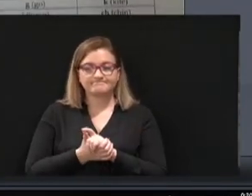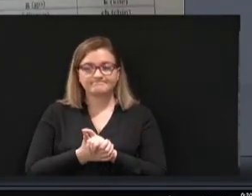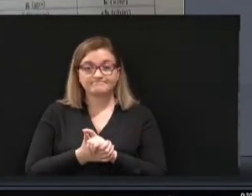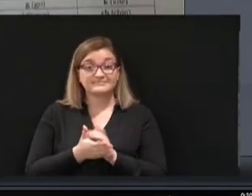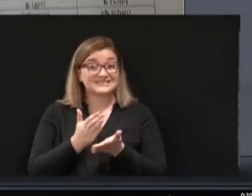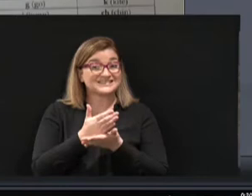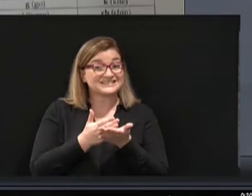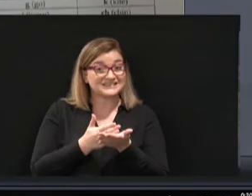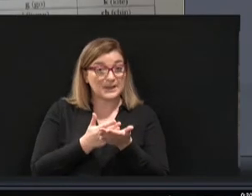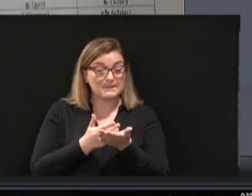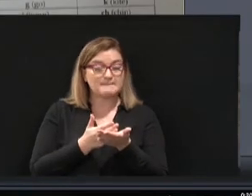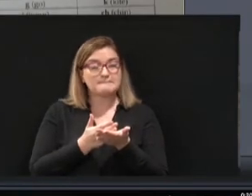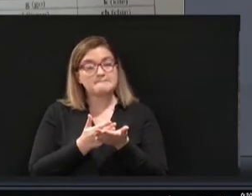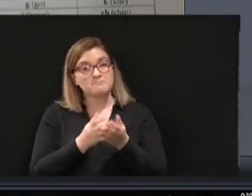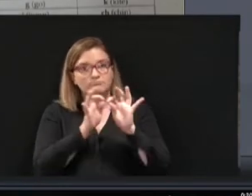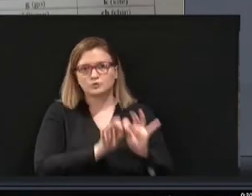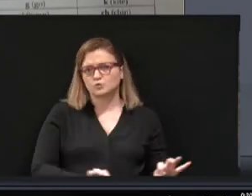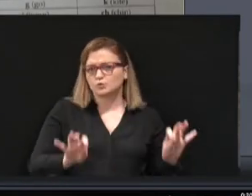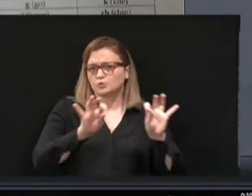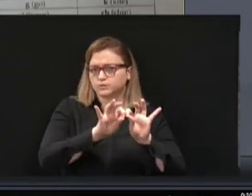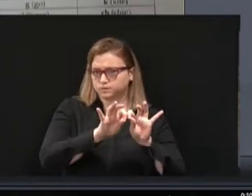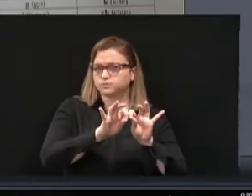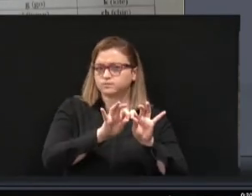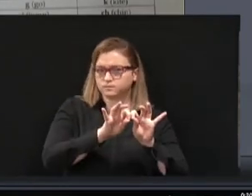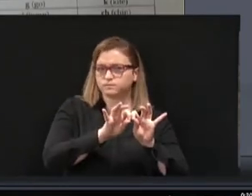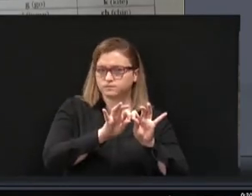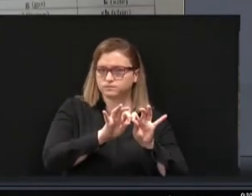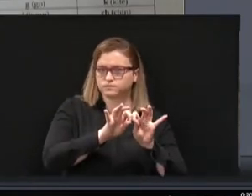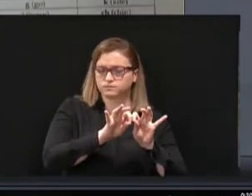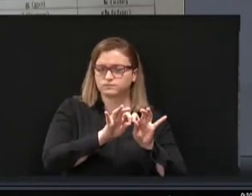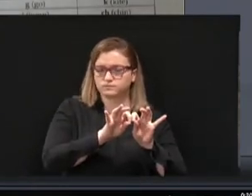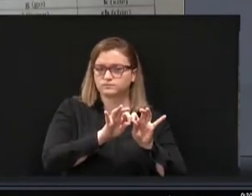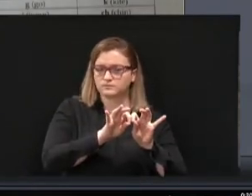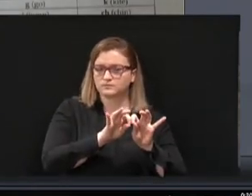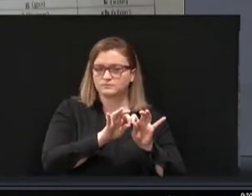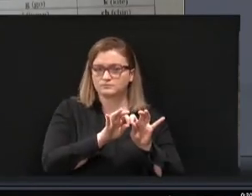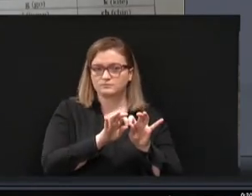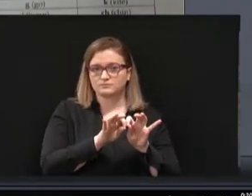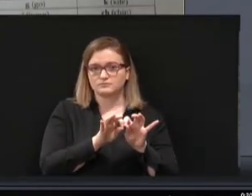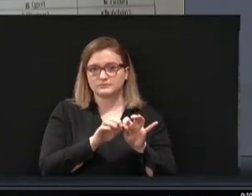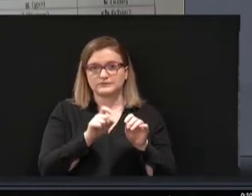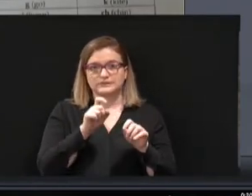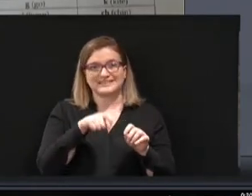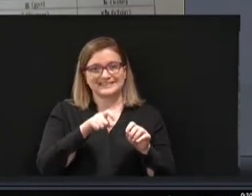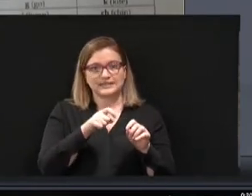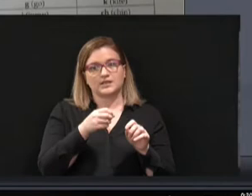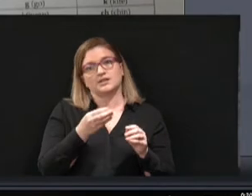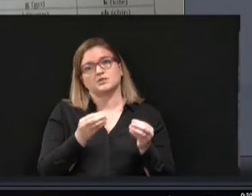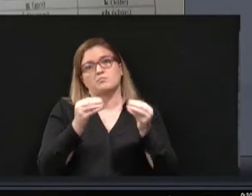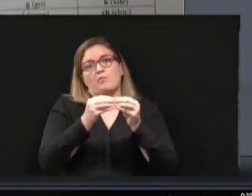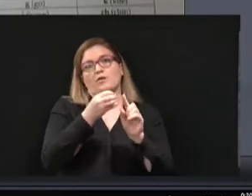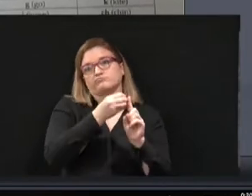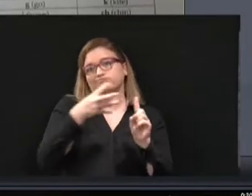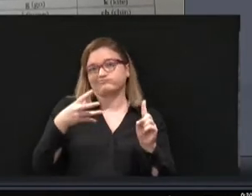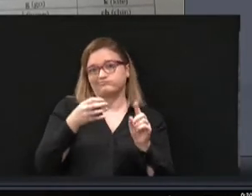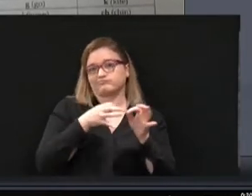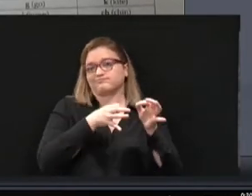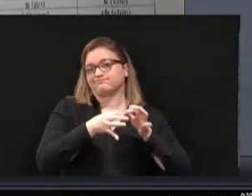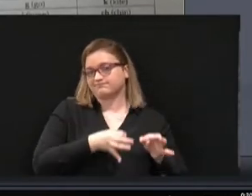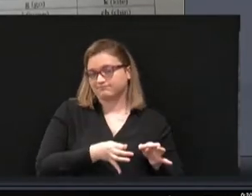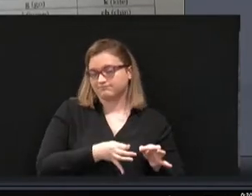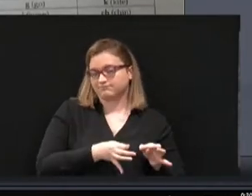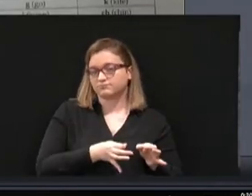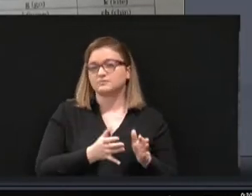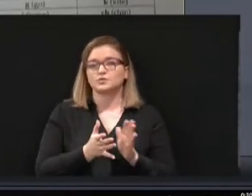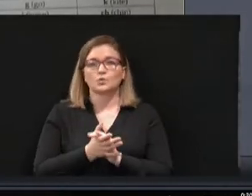some of this, I think, is important and probably needs a little bit of an explanation. We're going to